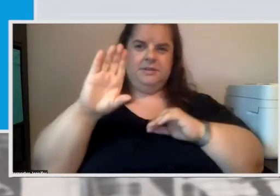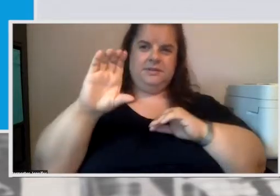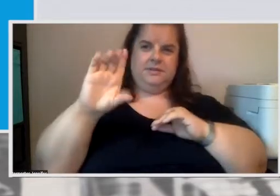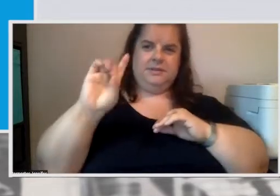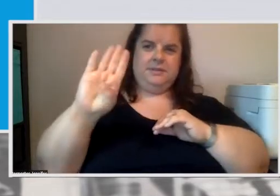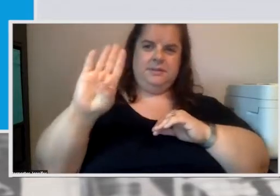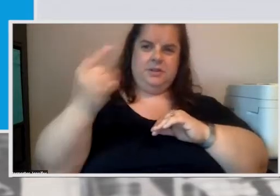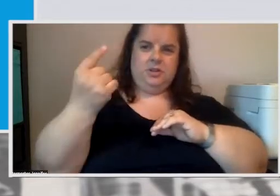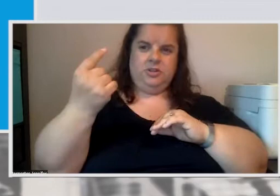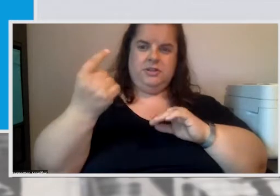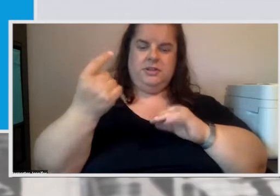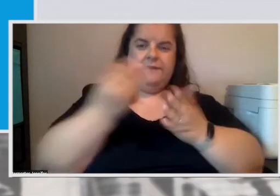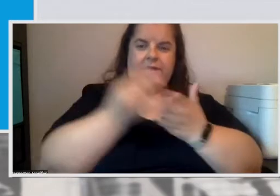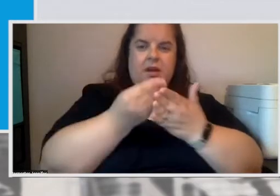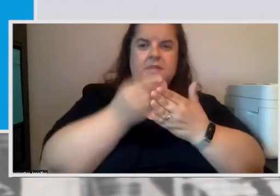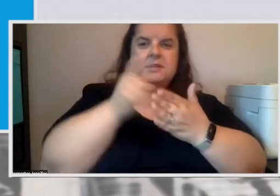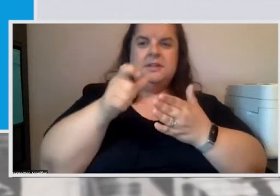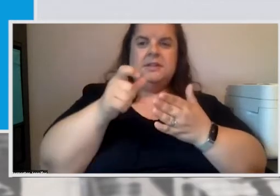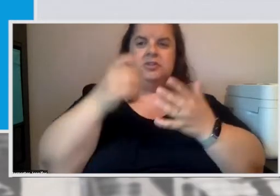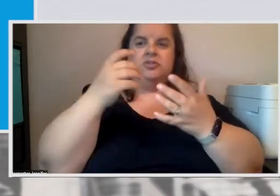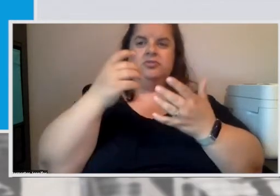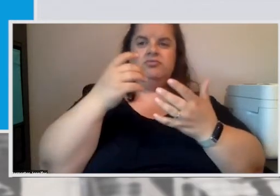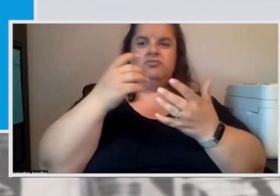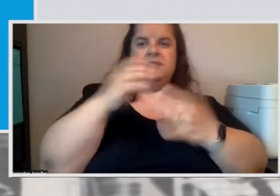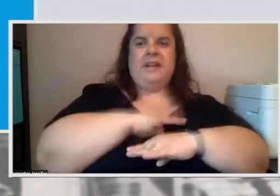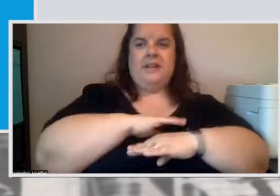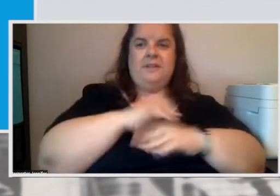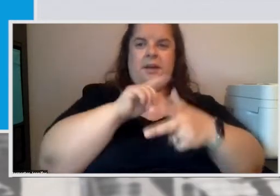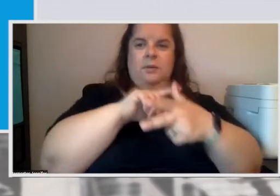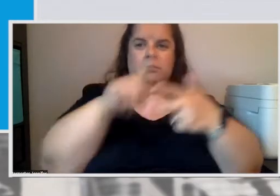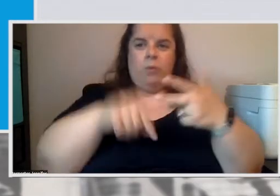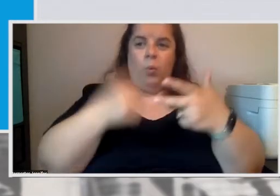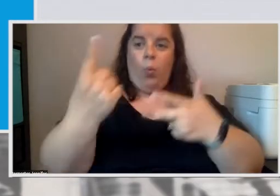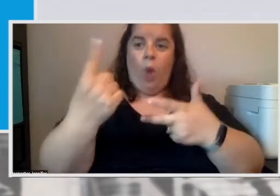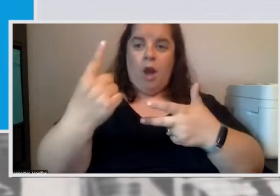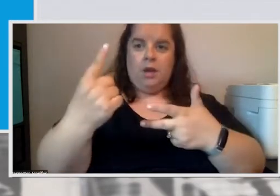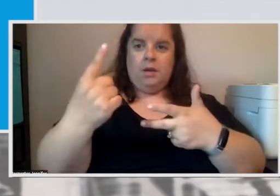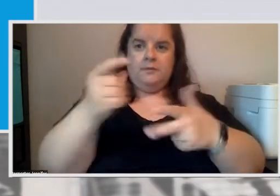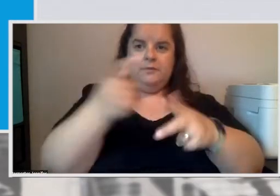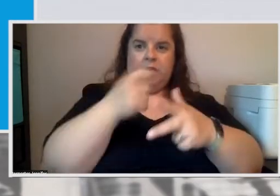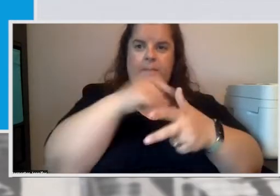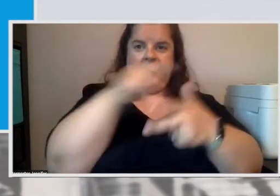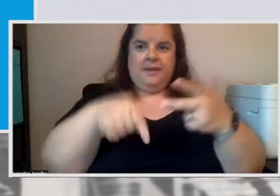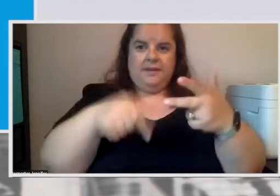meet at least one of three national objectives. These are really our guiding